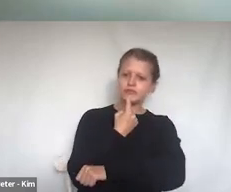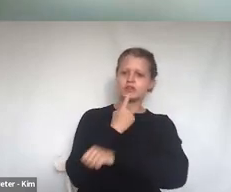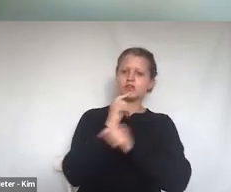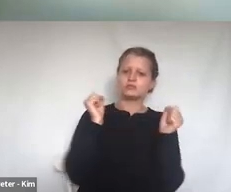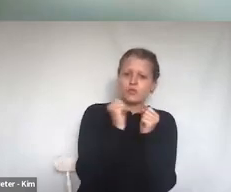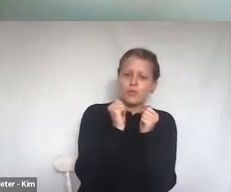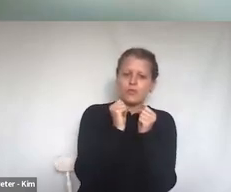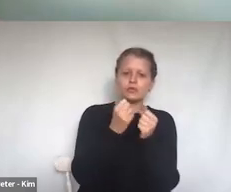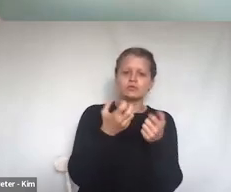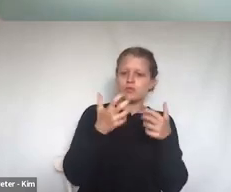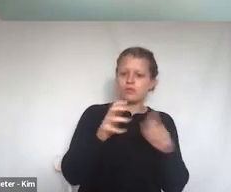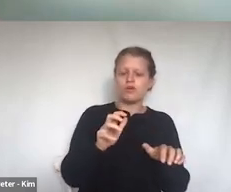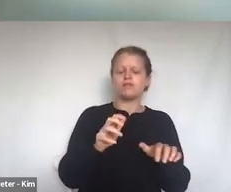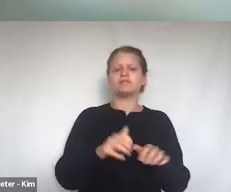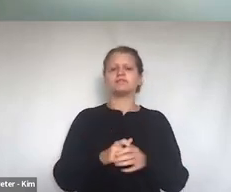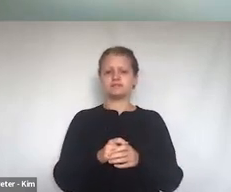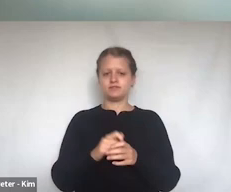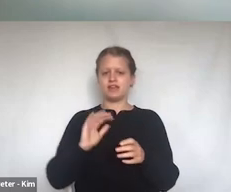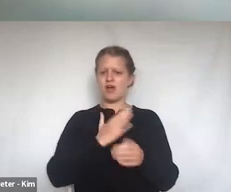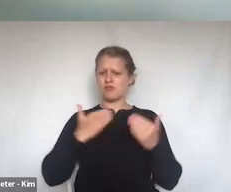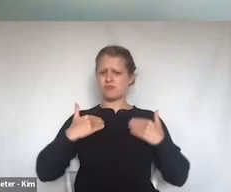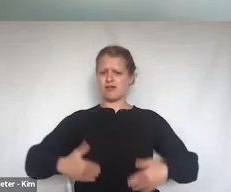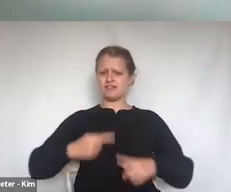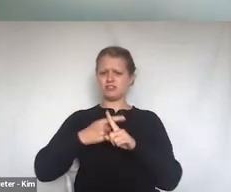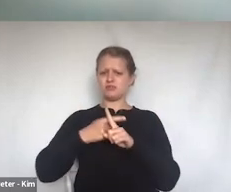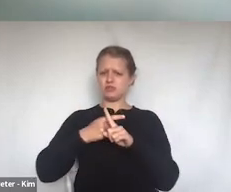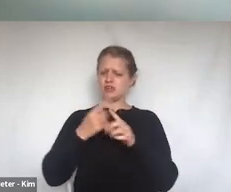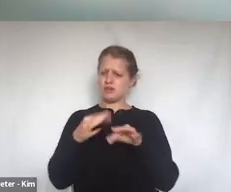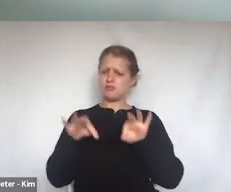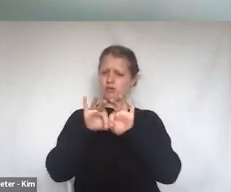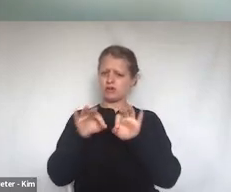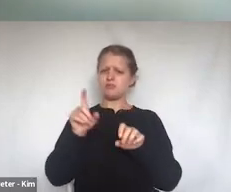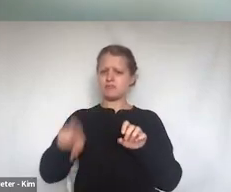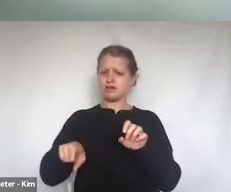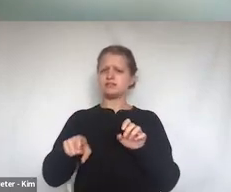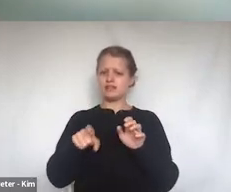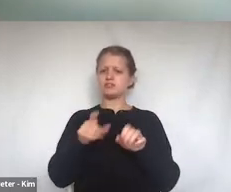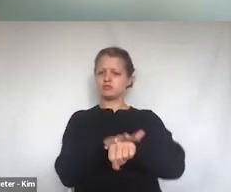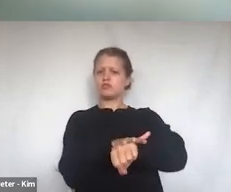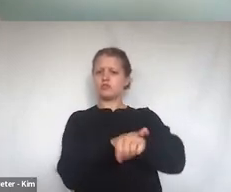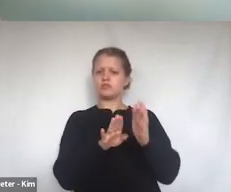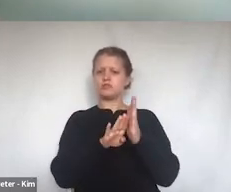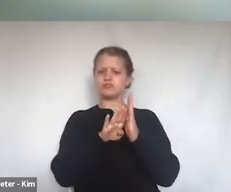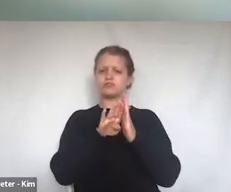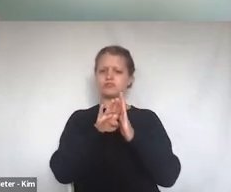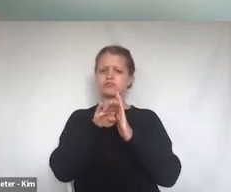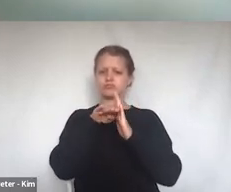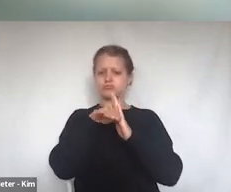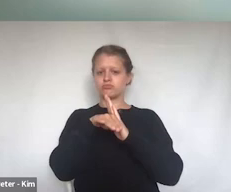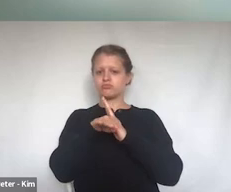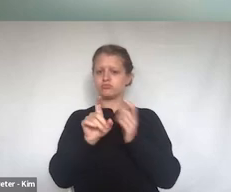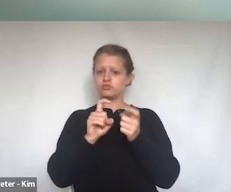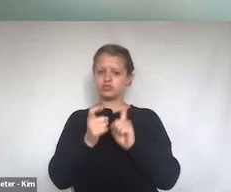with these efforts to adjust our body temperature. So moving slowly but surely is a good way to do it. So if somebody